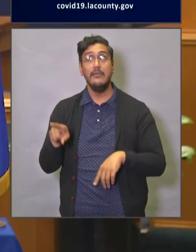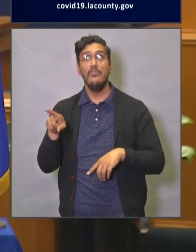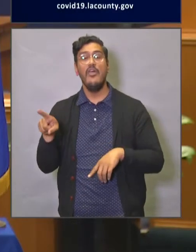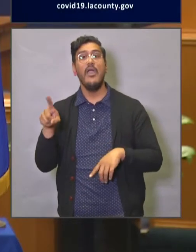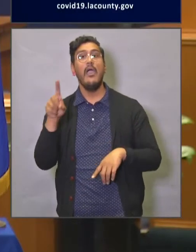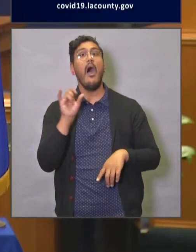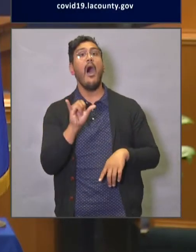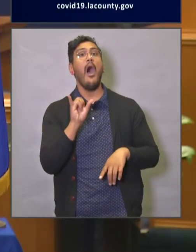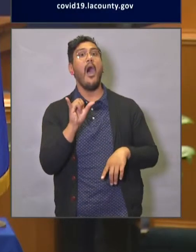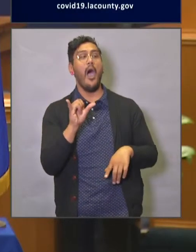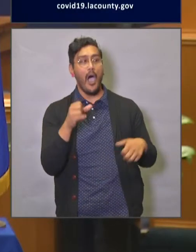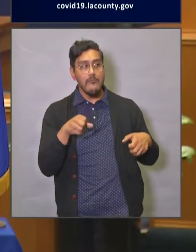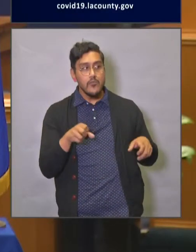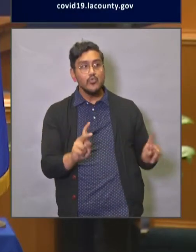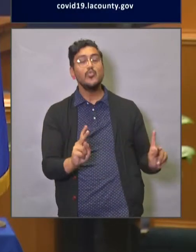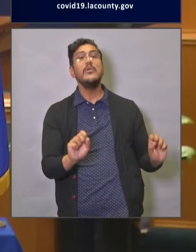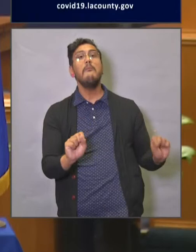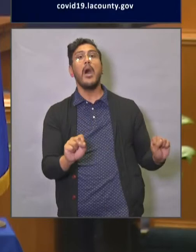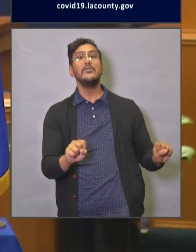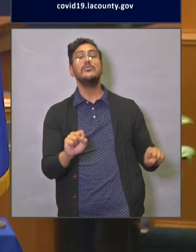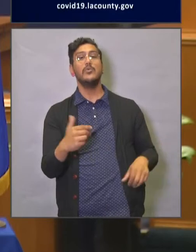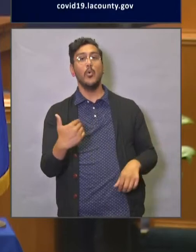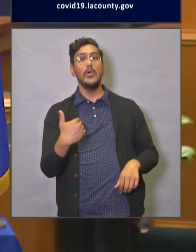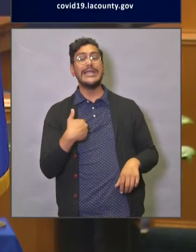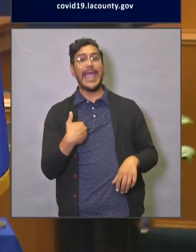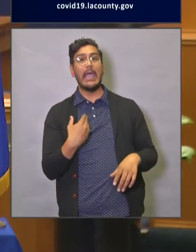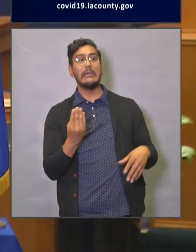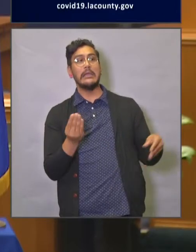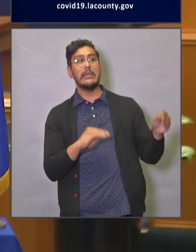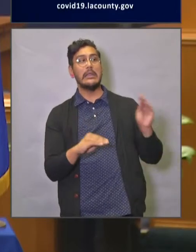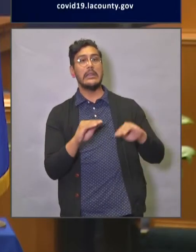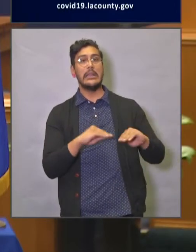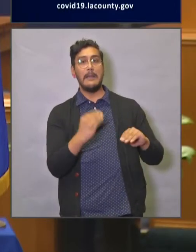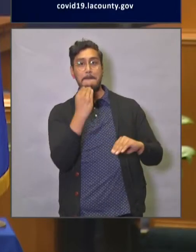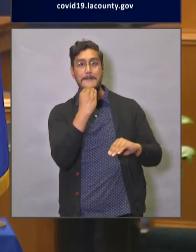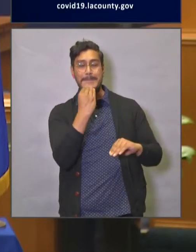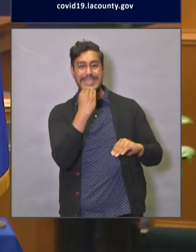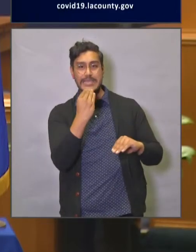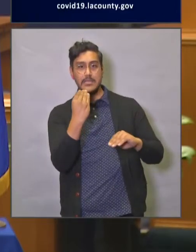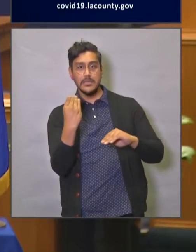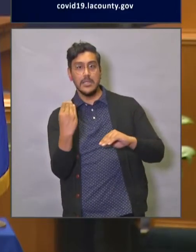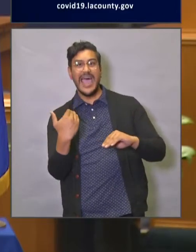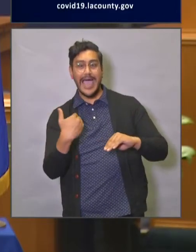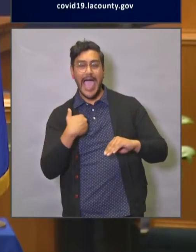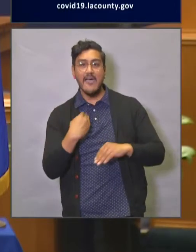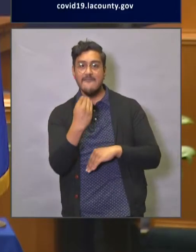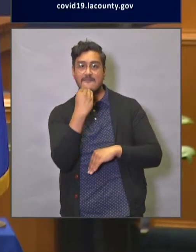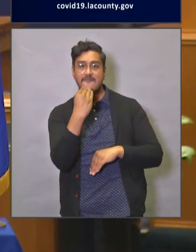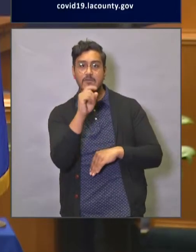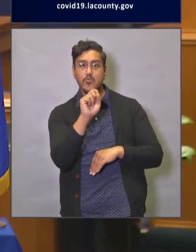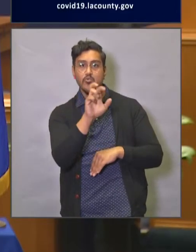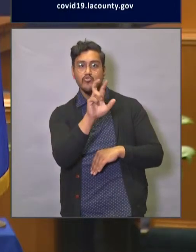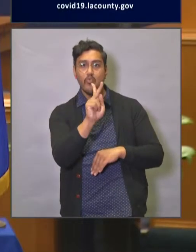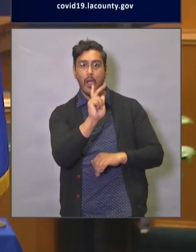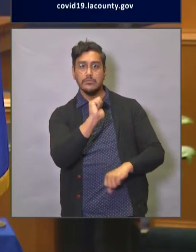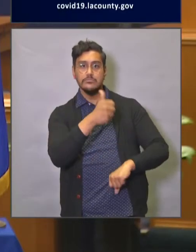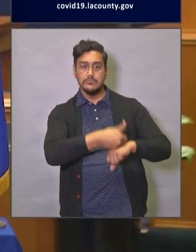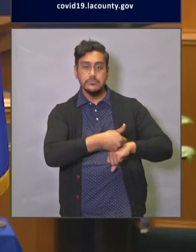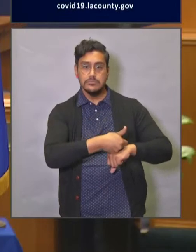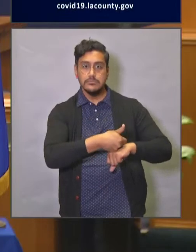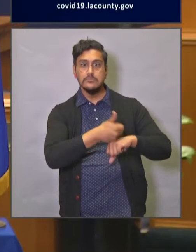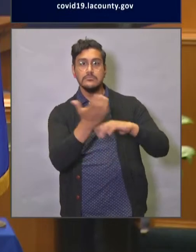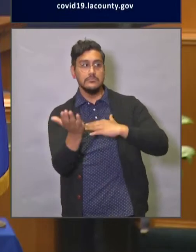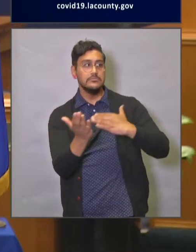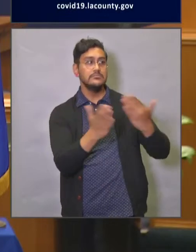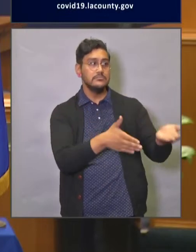could, in fact, bring meals onto their facilities by having a food truck, and that ought to